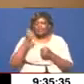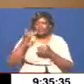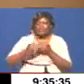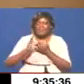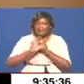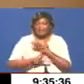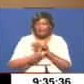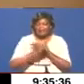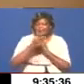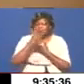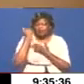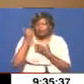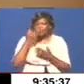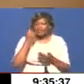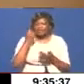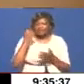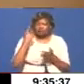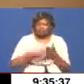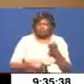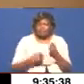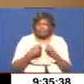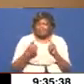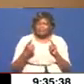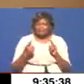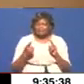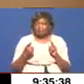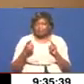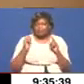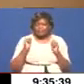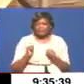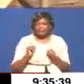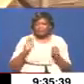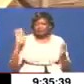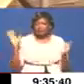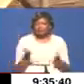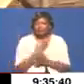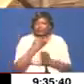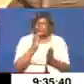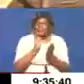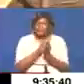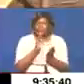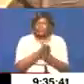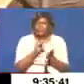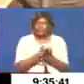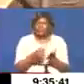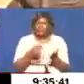to better prices that might deplete the current stocks.